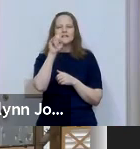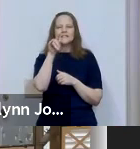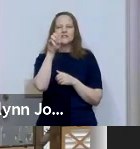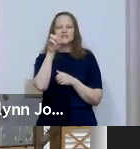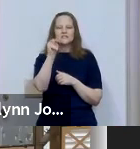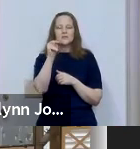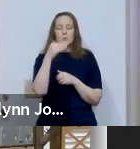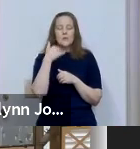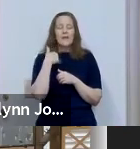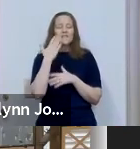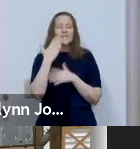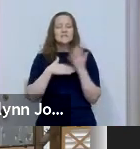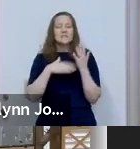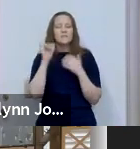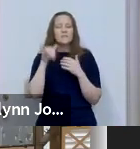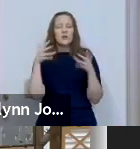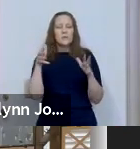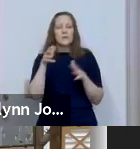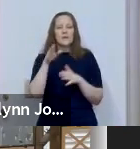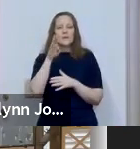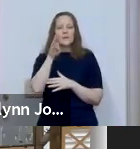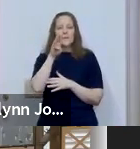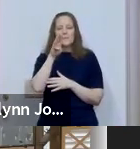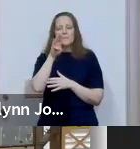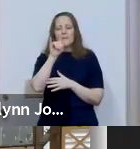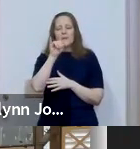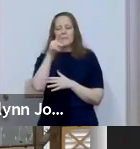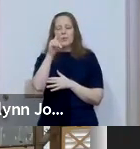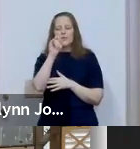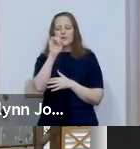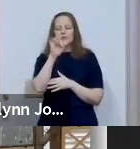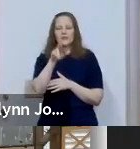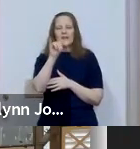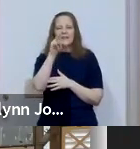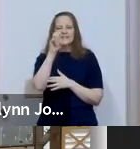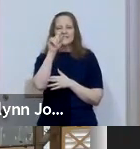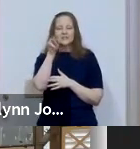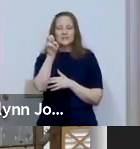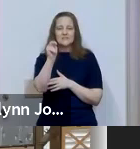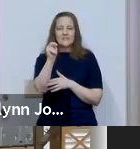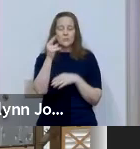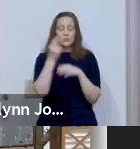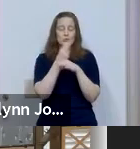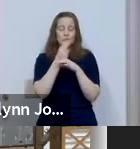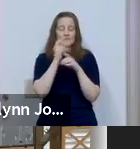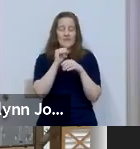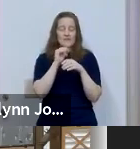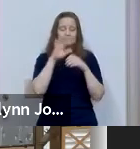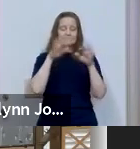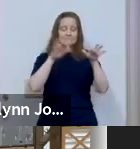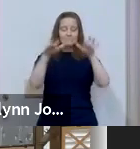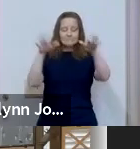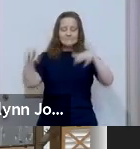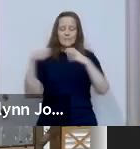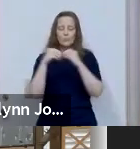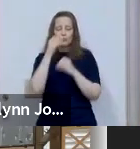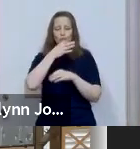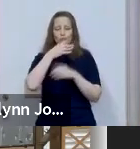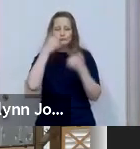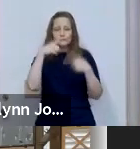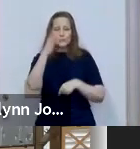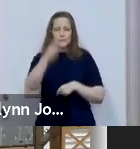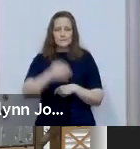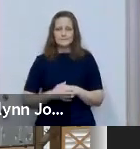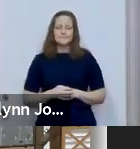some bipolar ionization that we'd installed a few years ago in a couple of buildings, and we've actually got even more of that coming on board now.